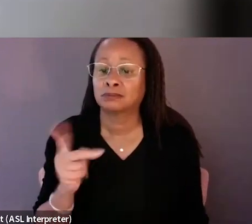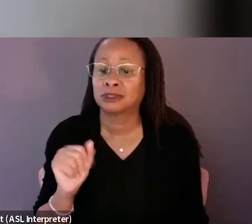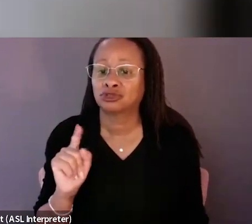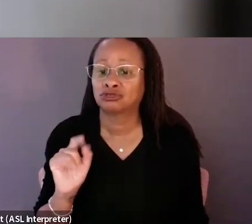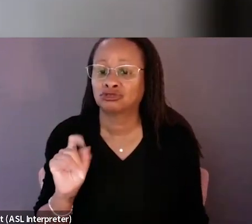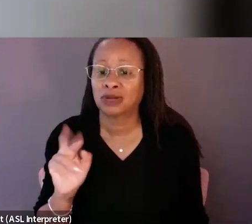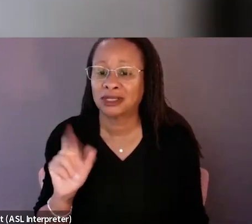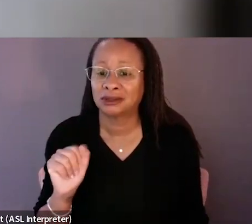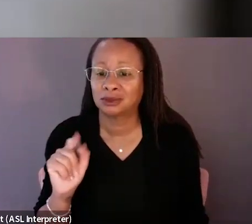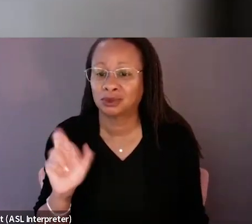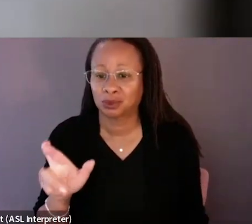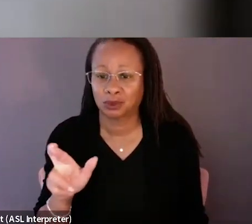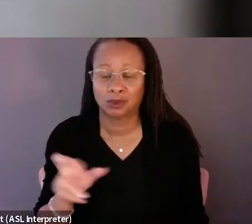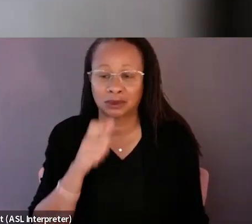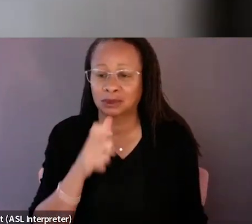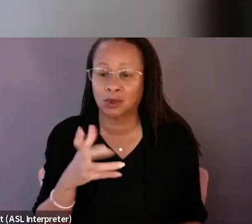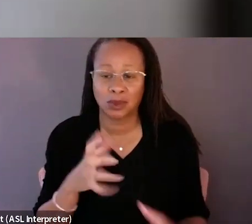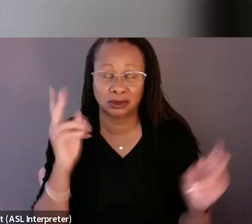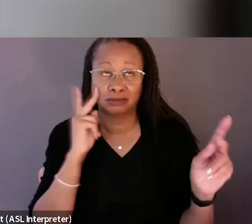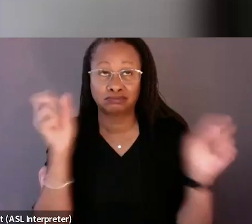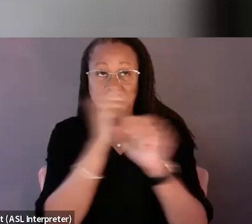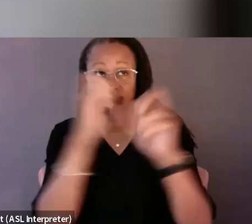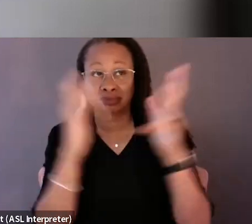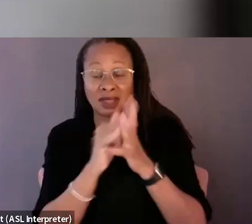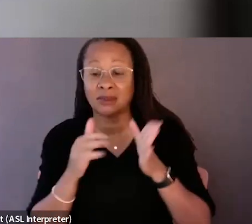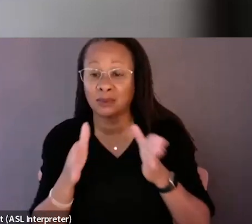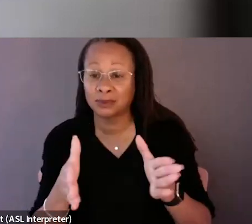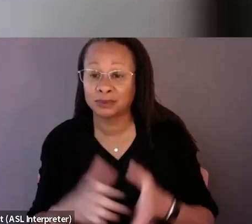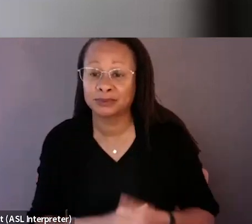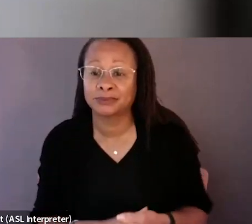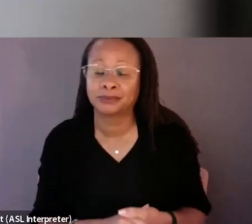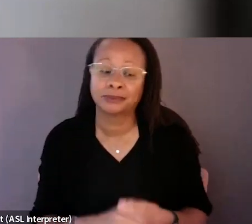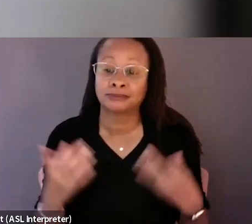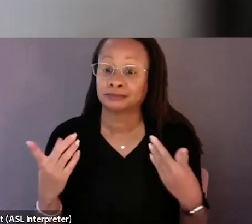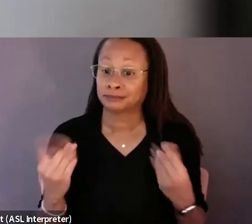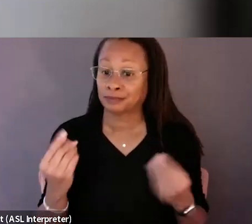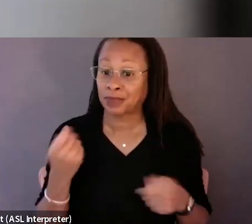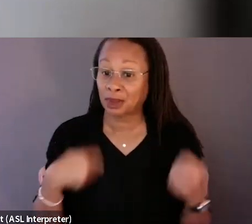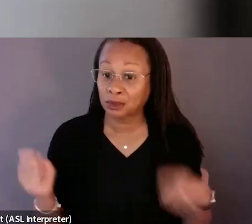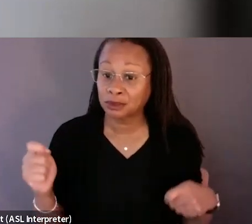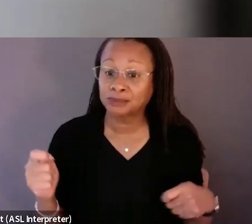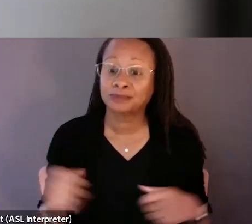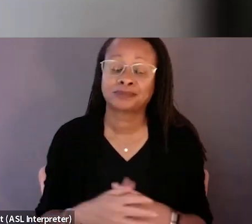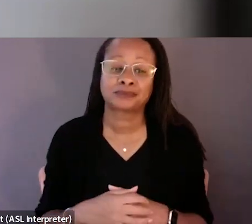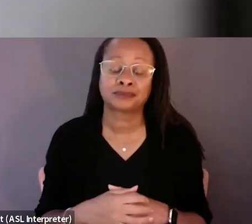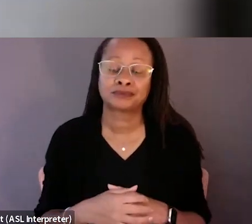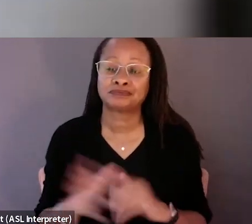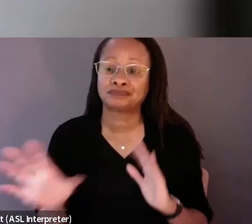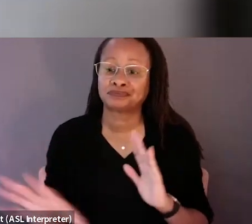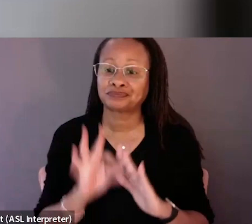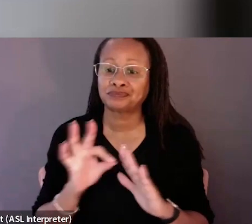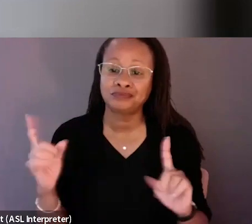I didn't want to visualize him like that. What I did was that I chose